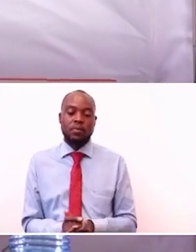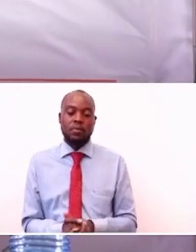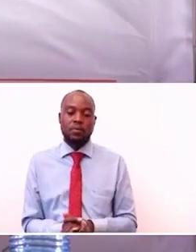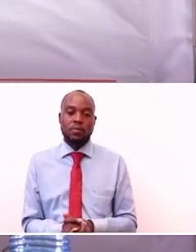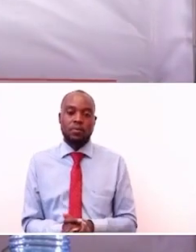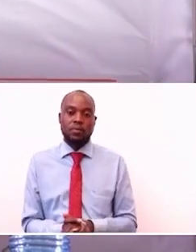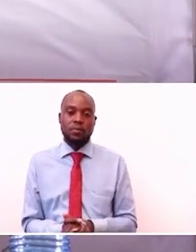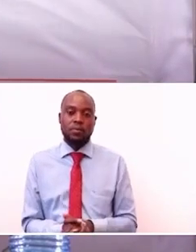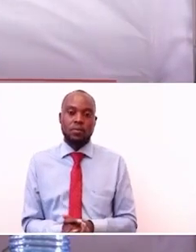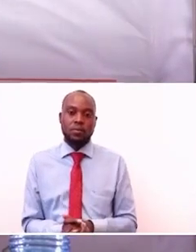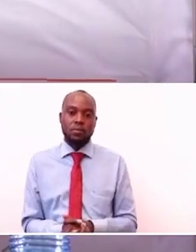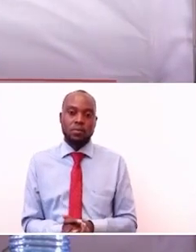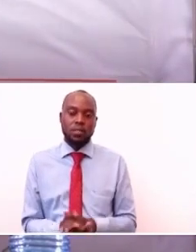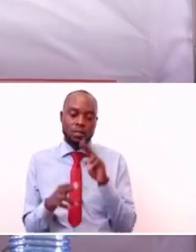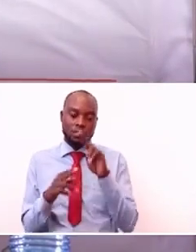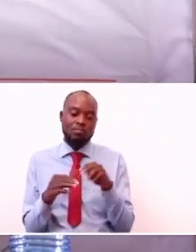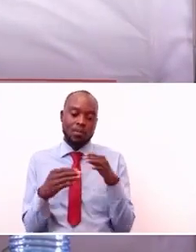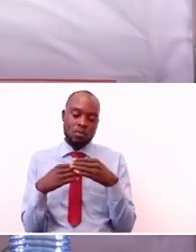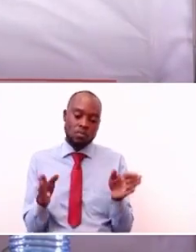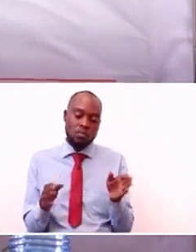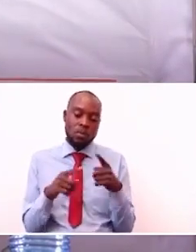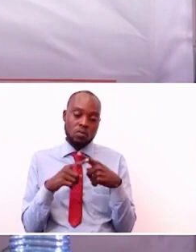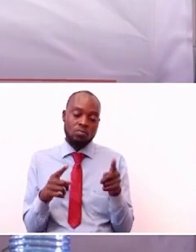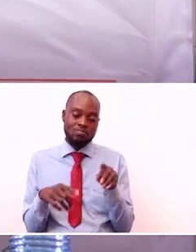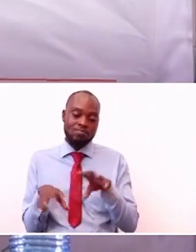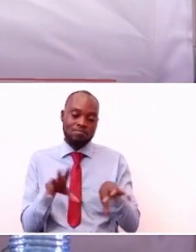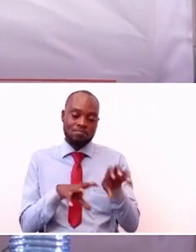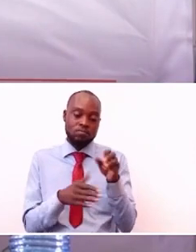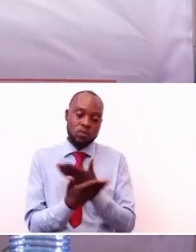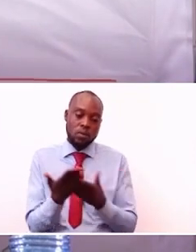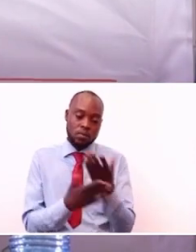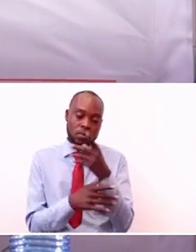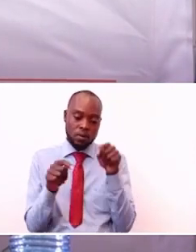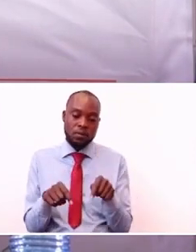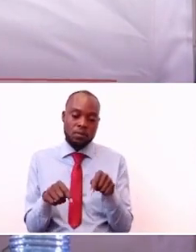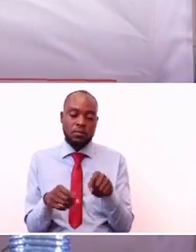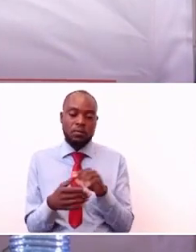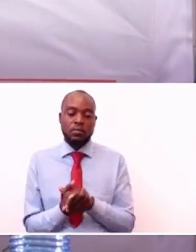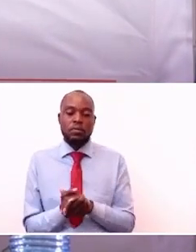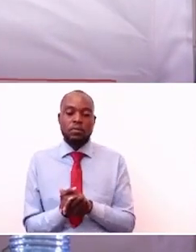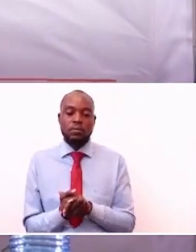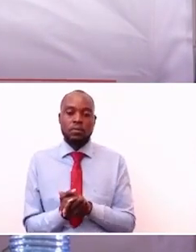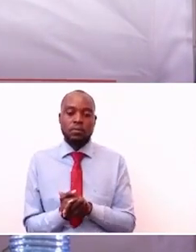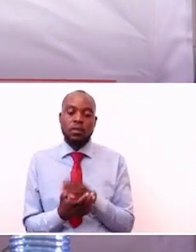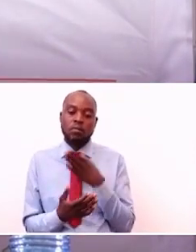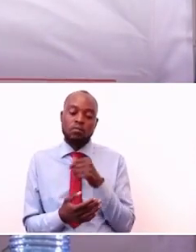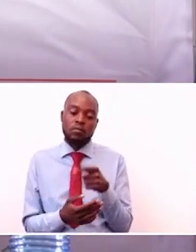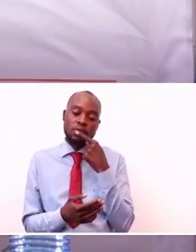let's be open and prudent in some of these conversations. I want to talk